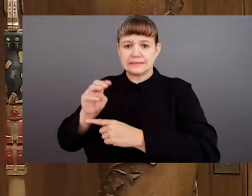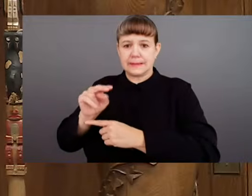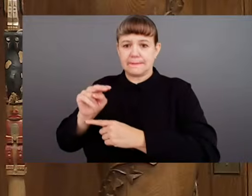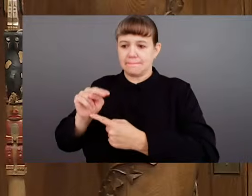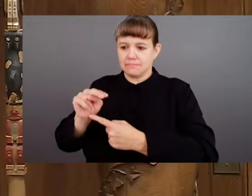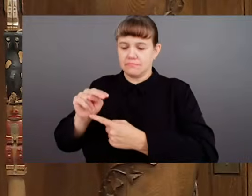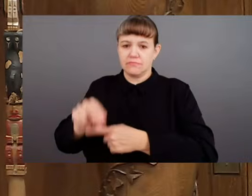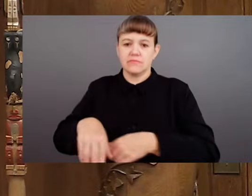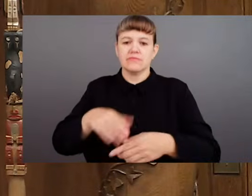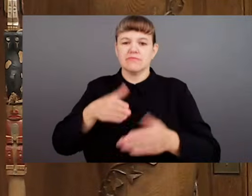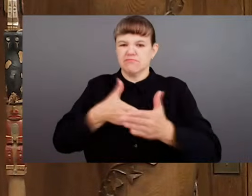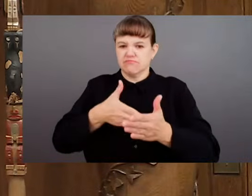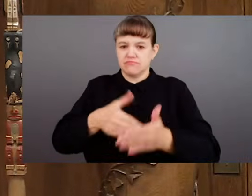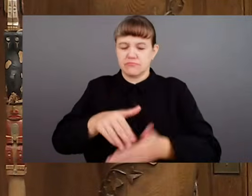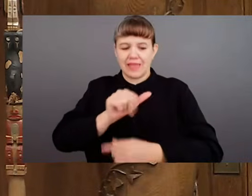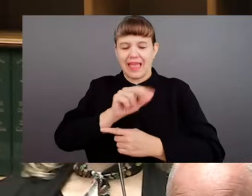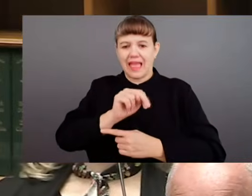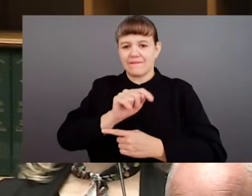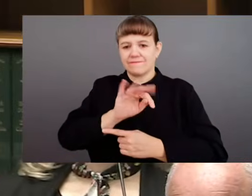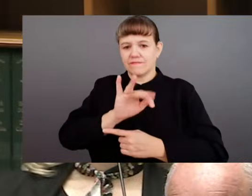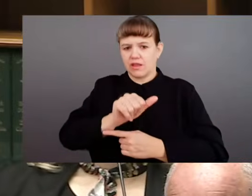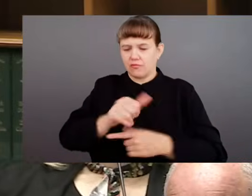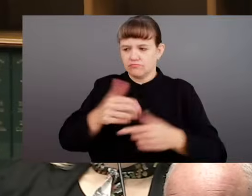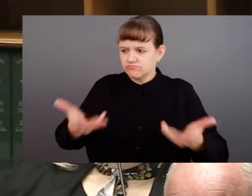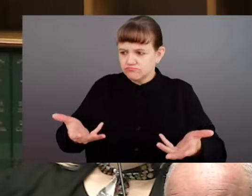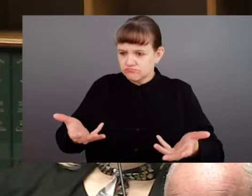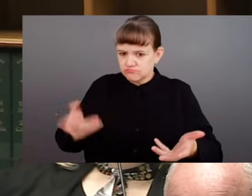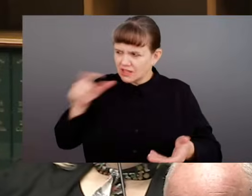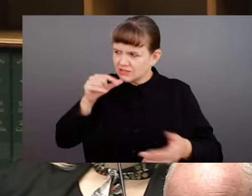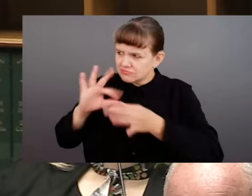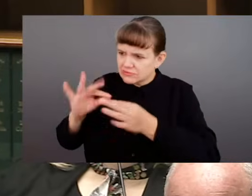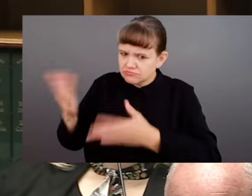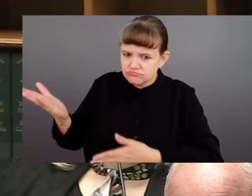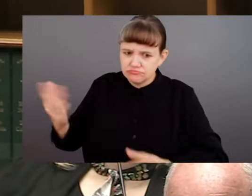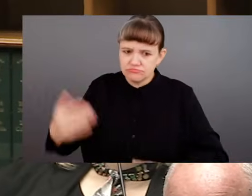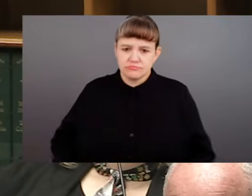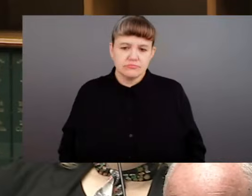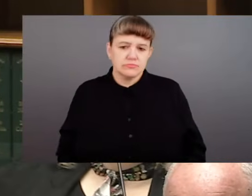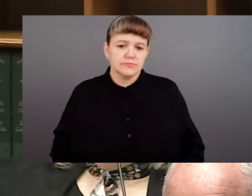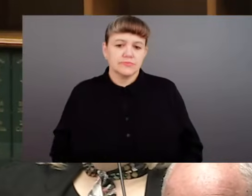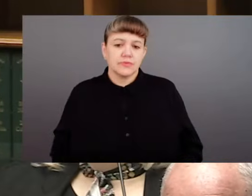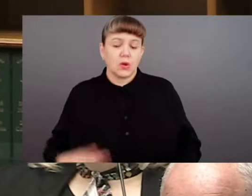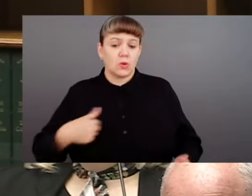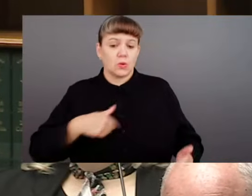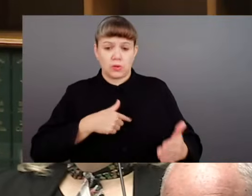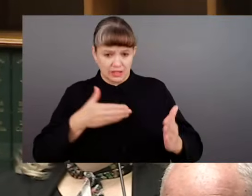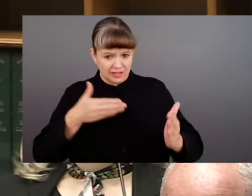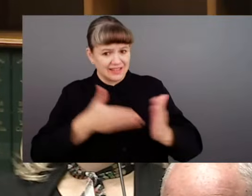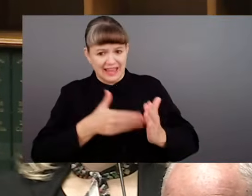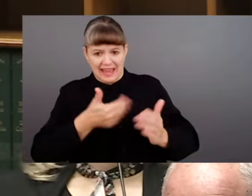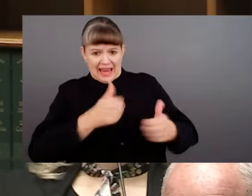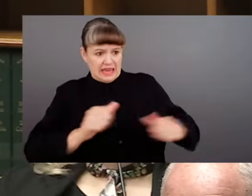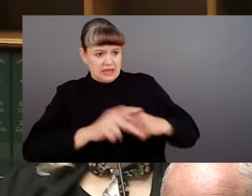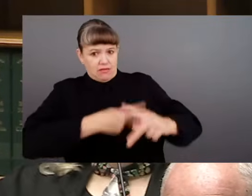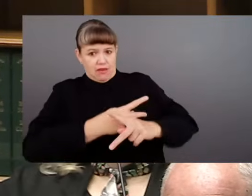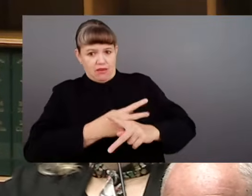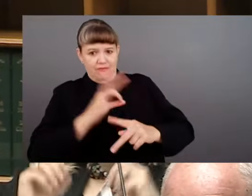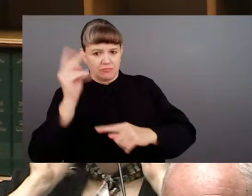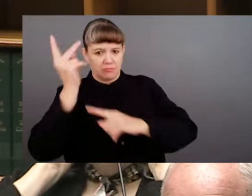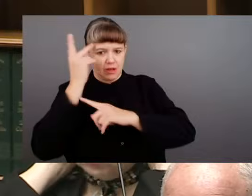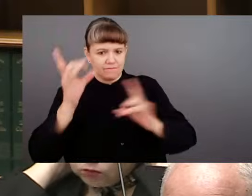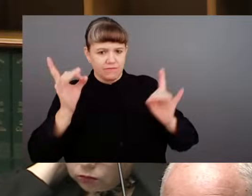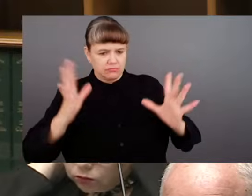Attorney General. Thank you, Mr. Speaker. We condemn all forms of political violence. In fact, there were recent incidents of members of this House where